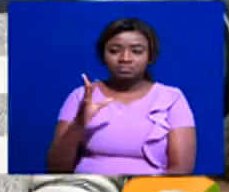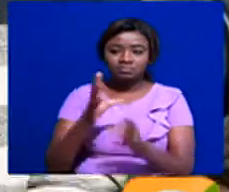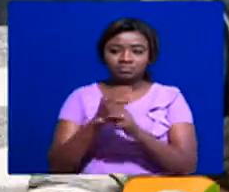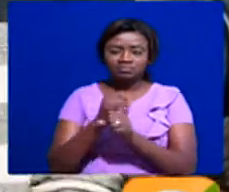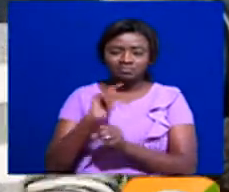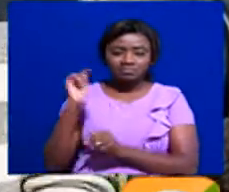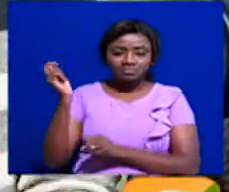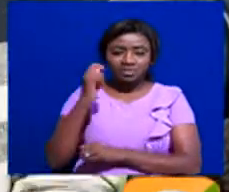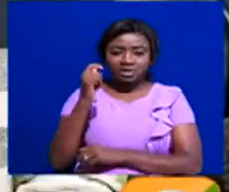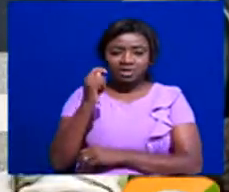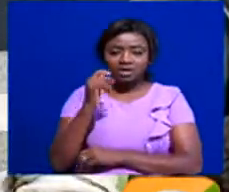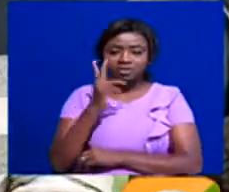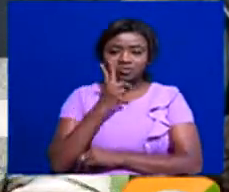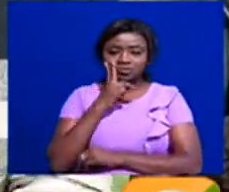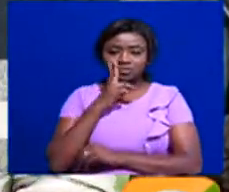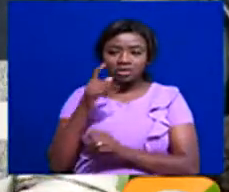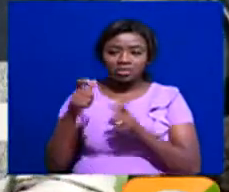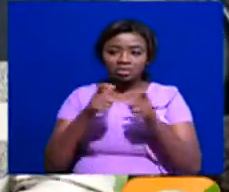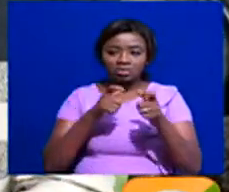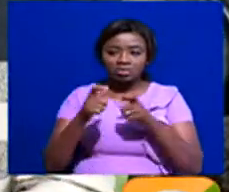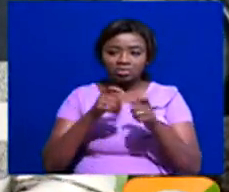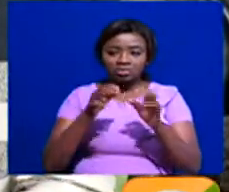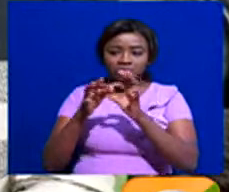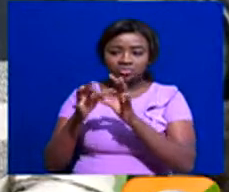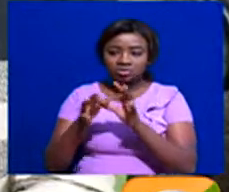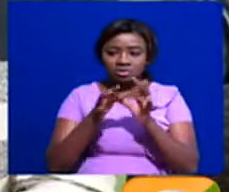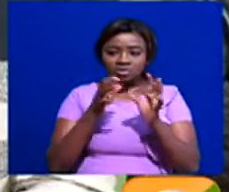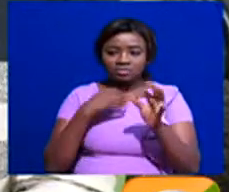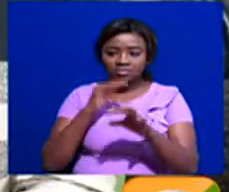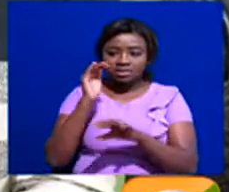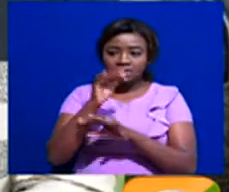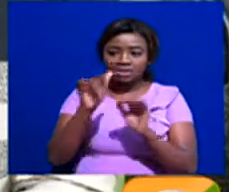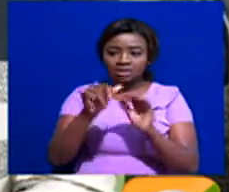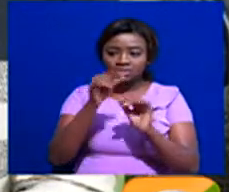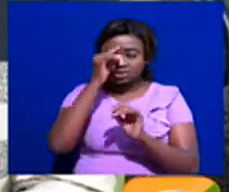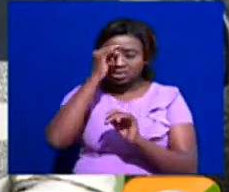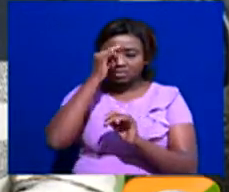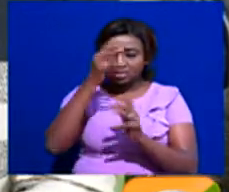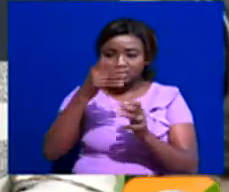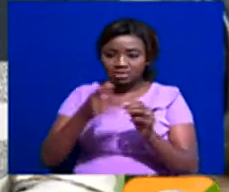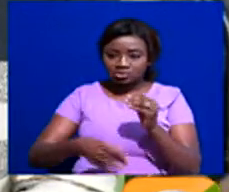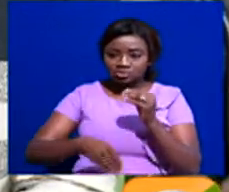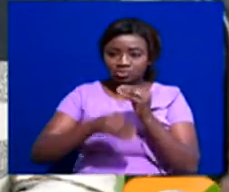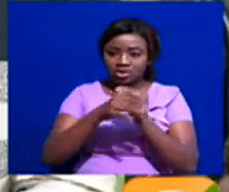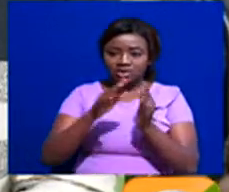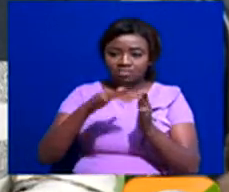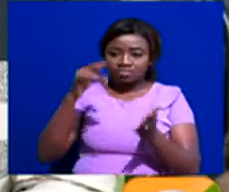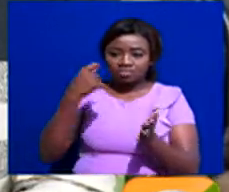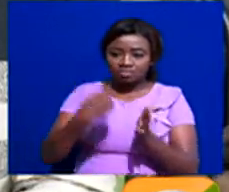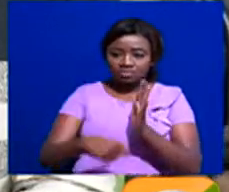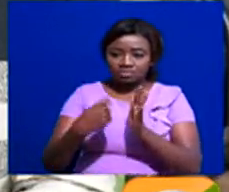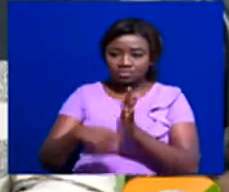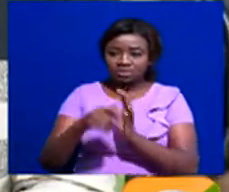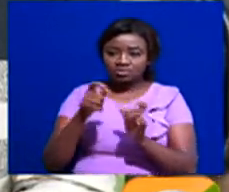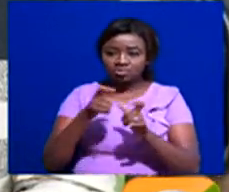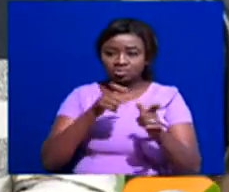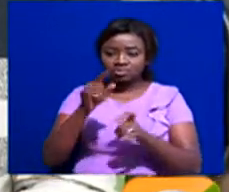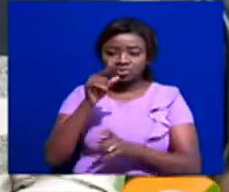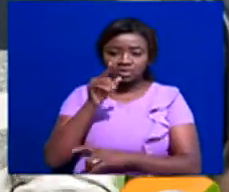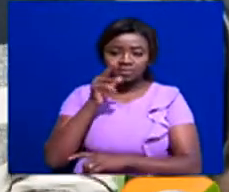So I feel as the government should increase more tax on tobacco so